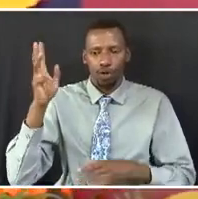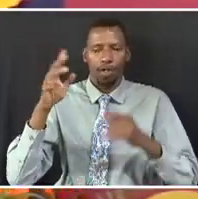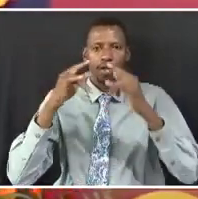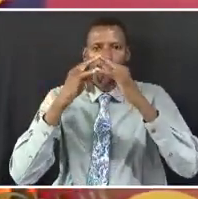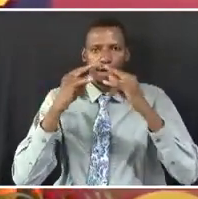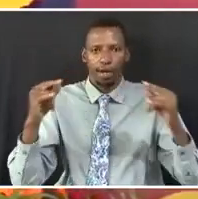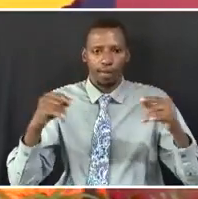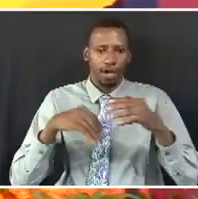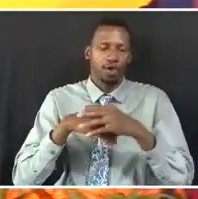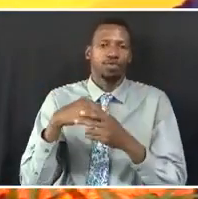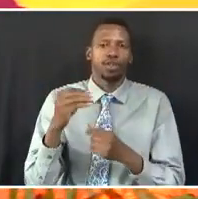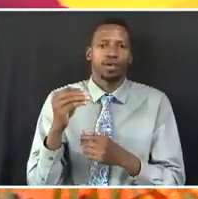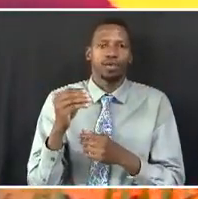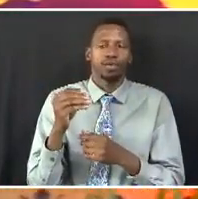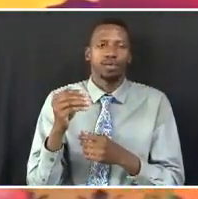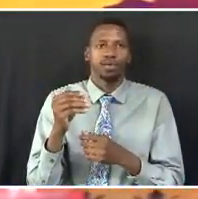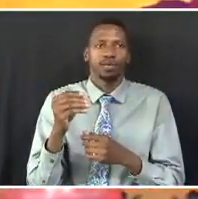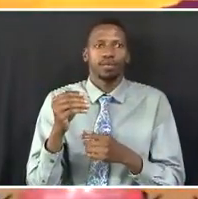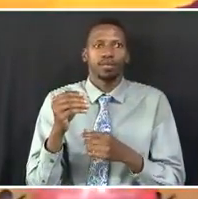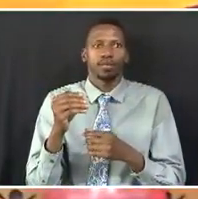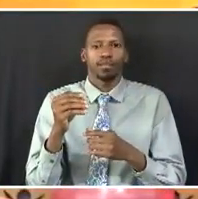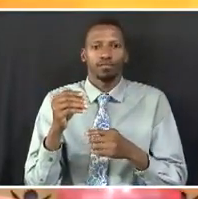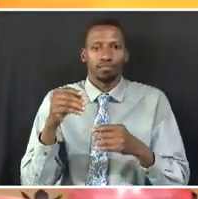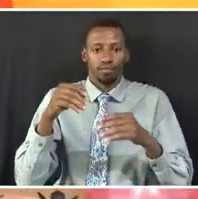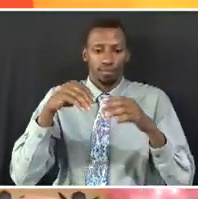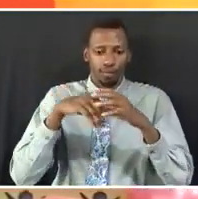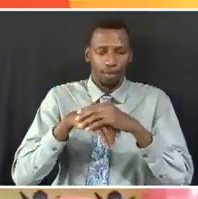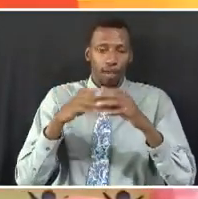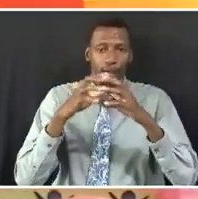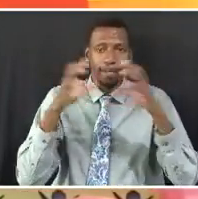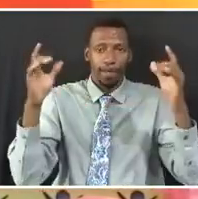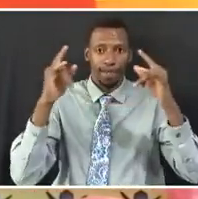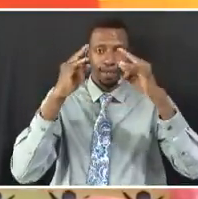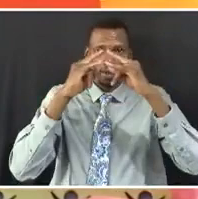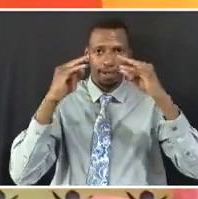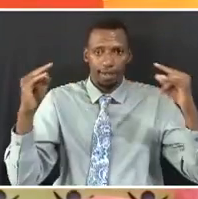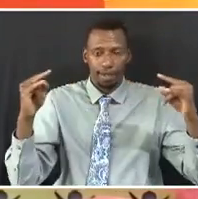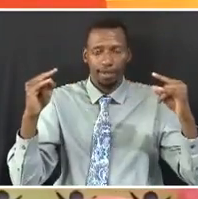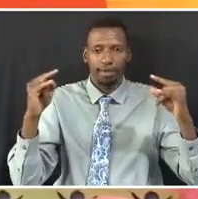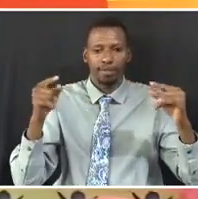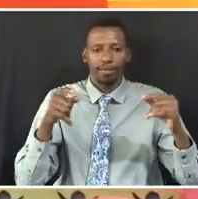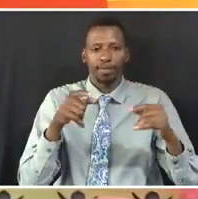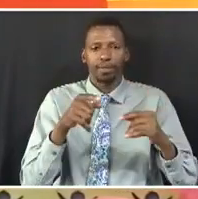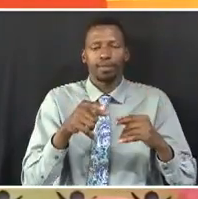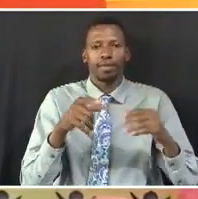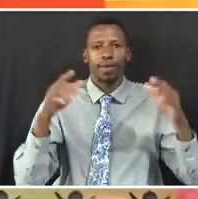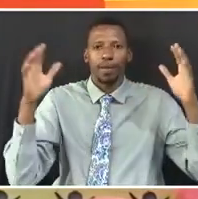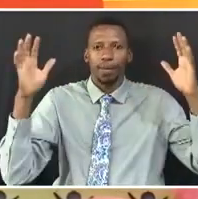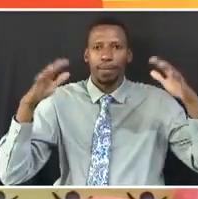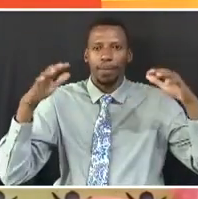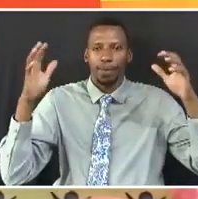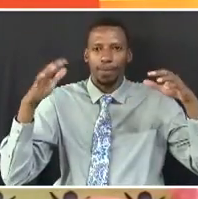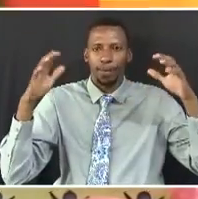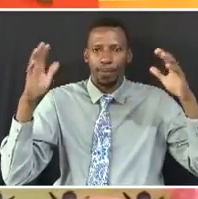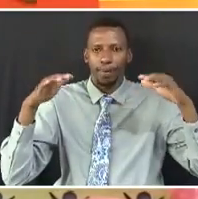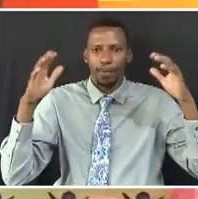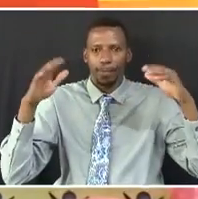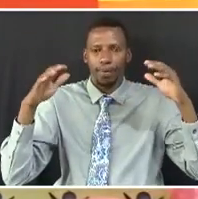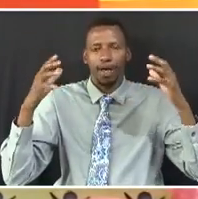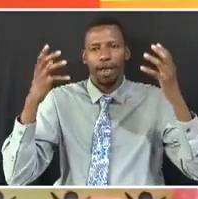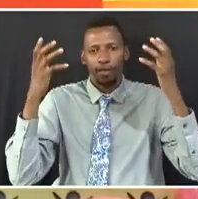because they didn't want to camp the tent inside another bigger tent. It was raining in bucketfuls of